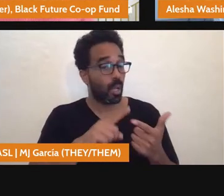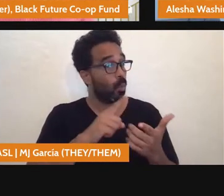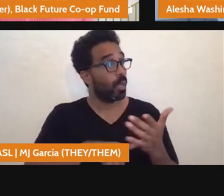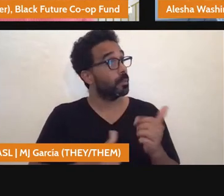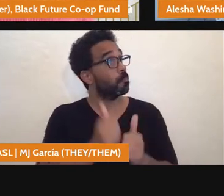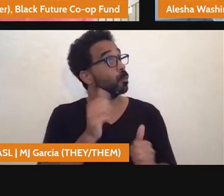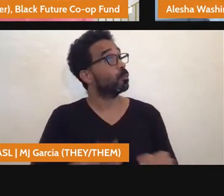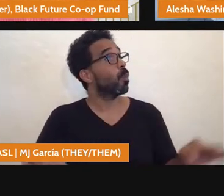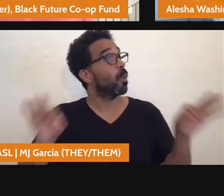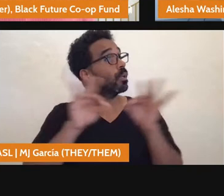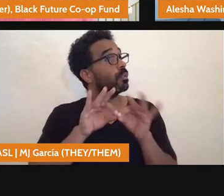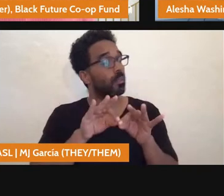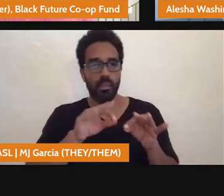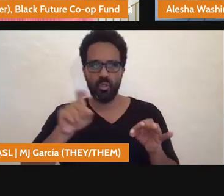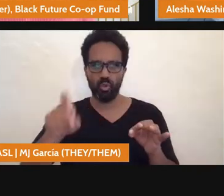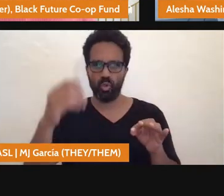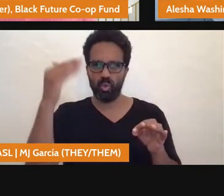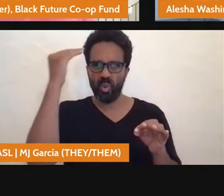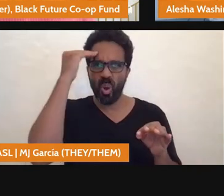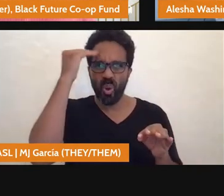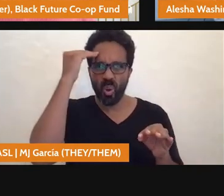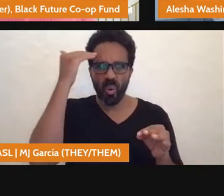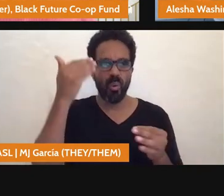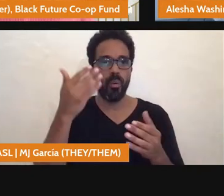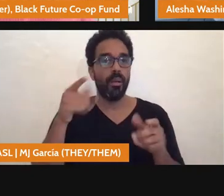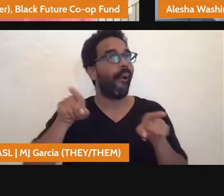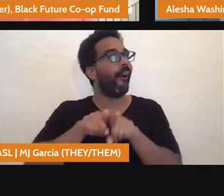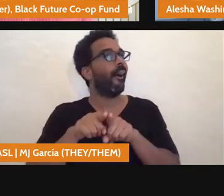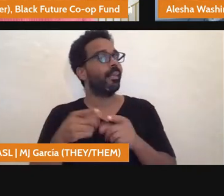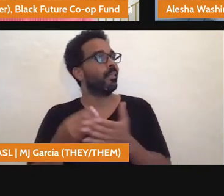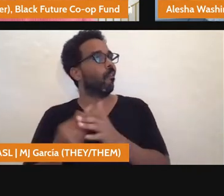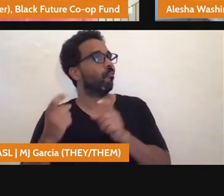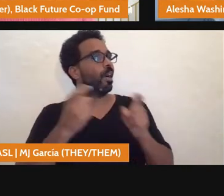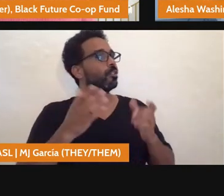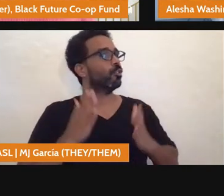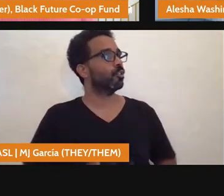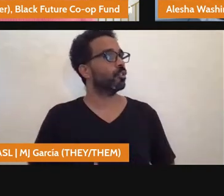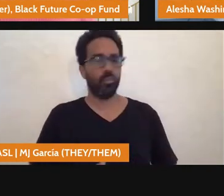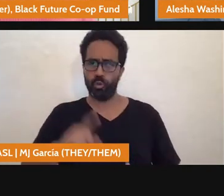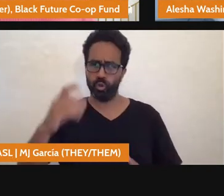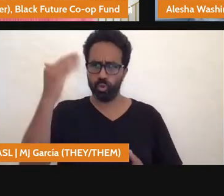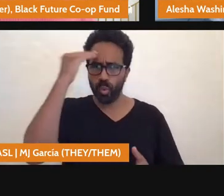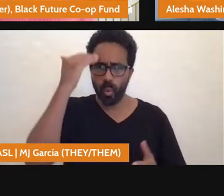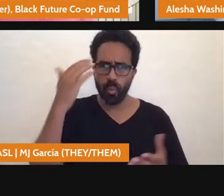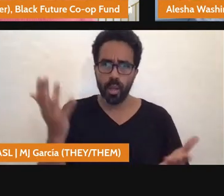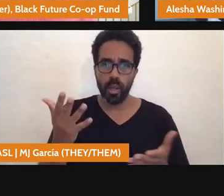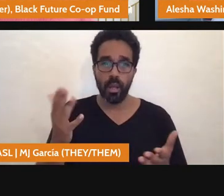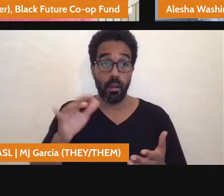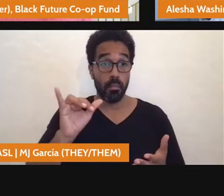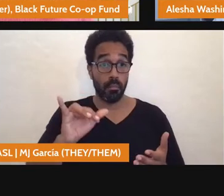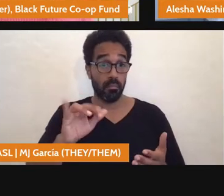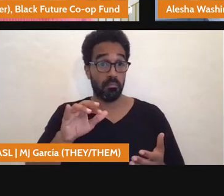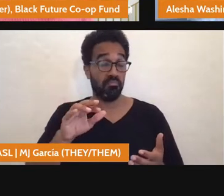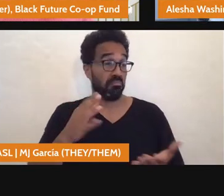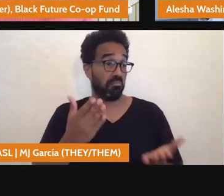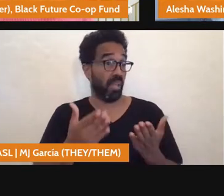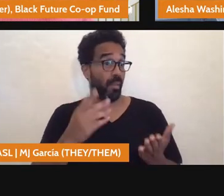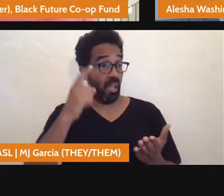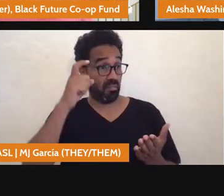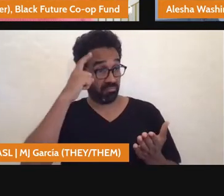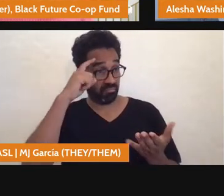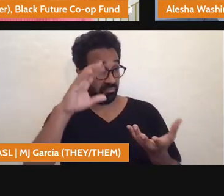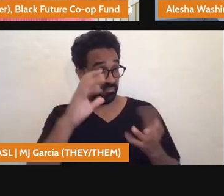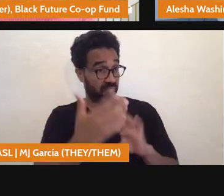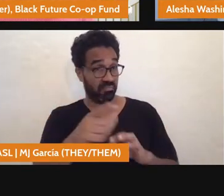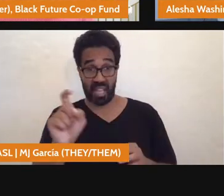know as funders for whatever it is that we think we need on the back end for our boards or the community or whoever else that we feel that we're accountable to